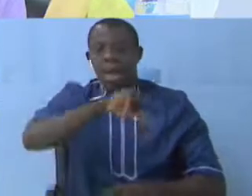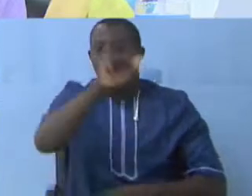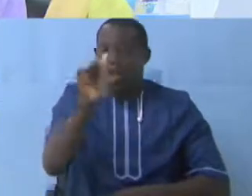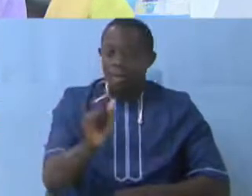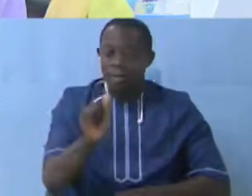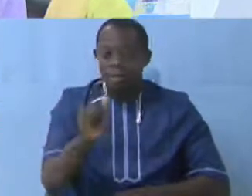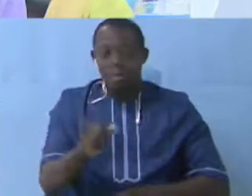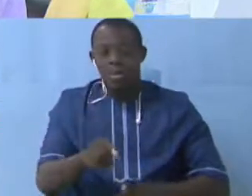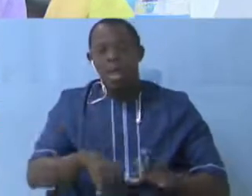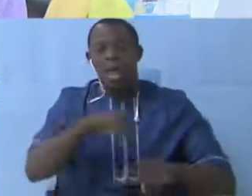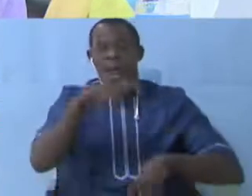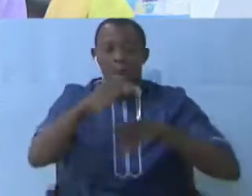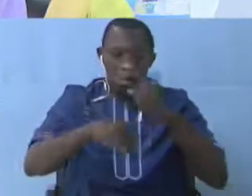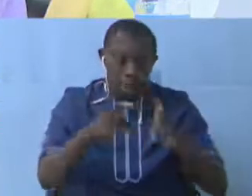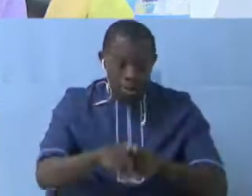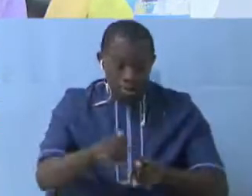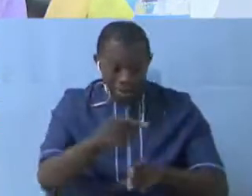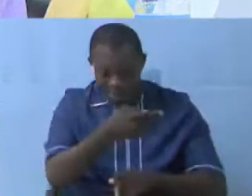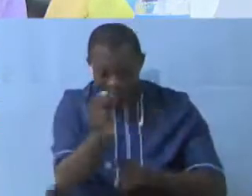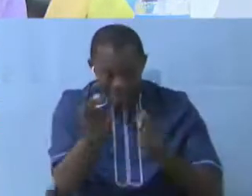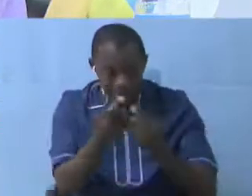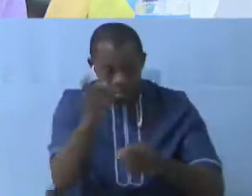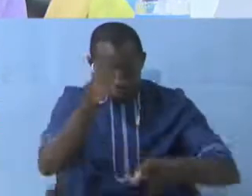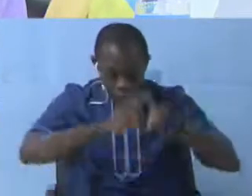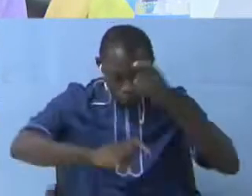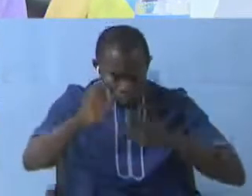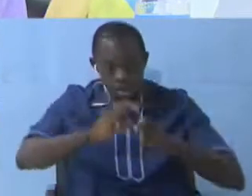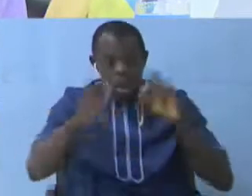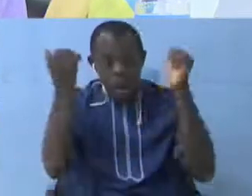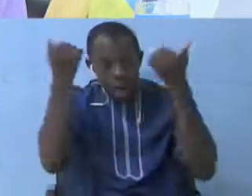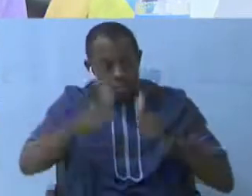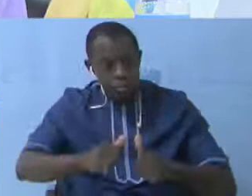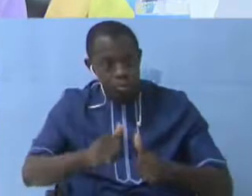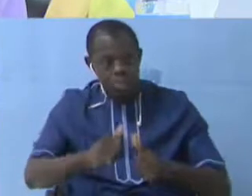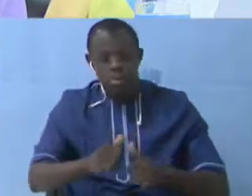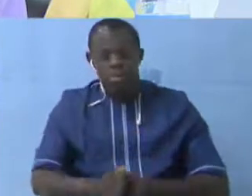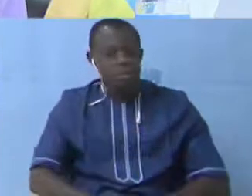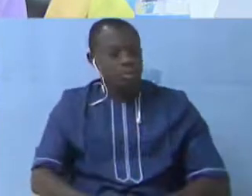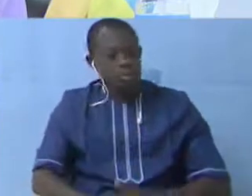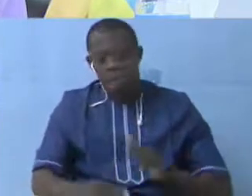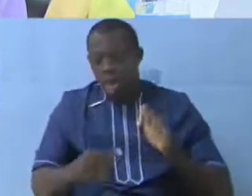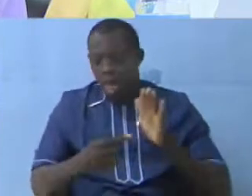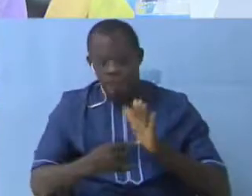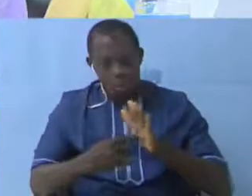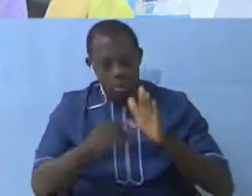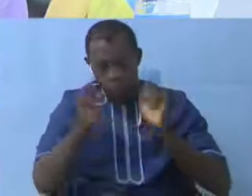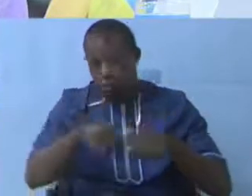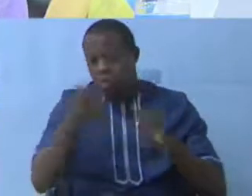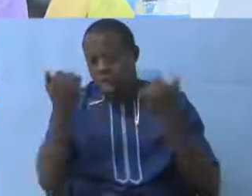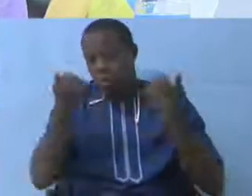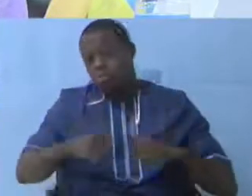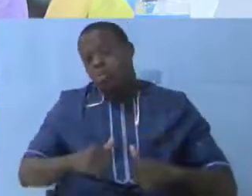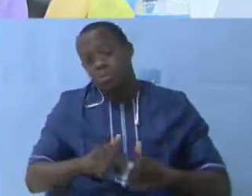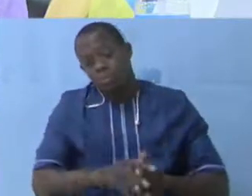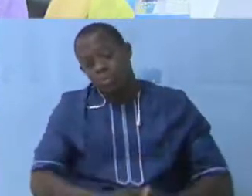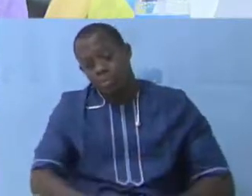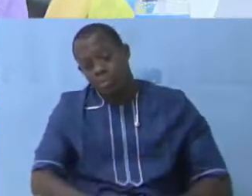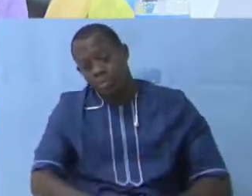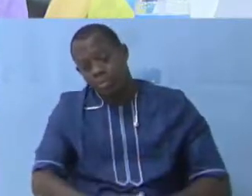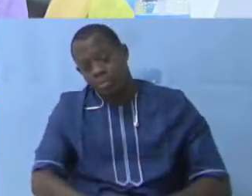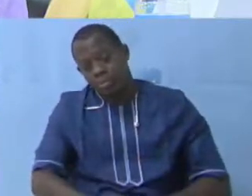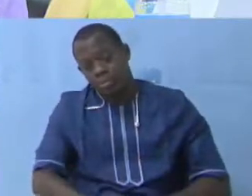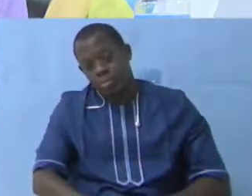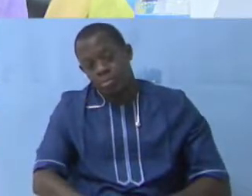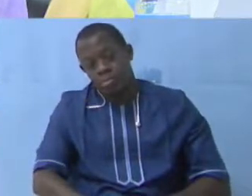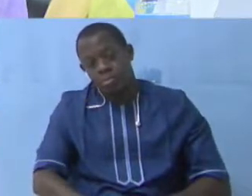of recurrence will be significant. Tey tamit pour nag lu ñaaw loolu mën a amaat boo léegi mën naa nekk